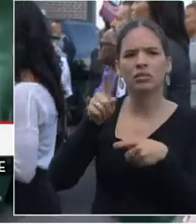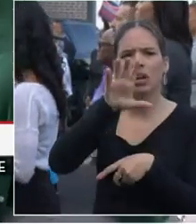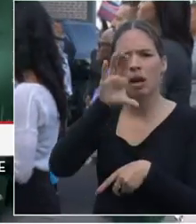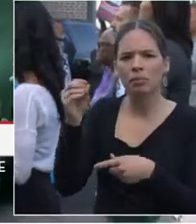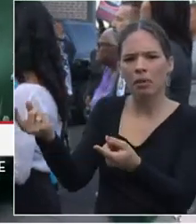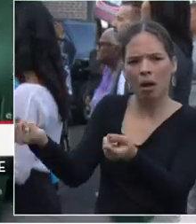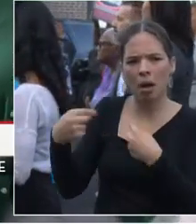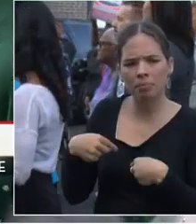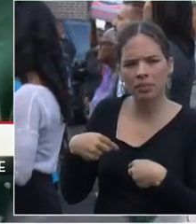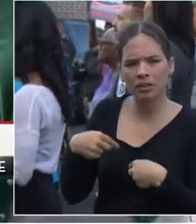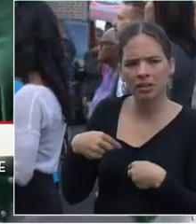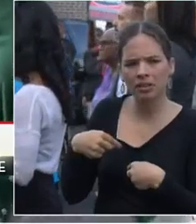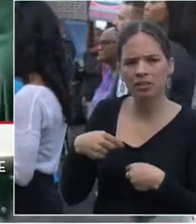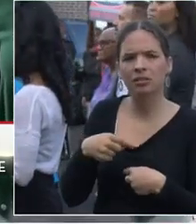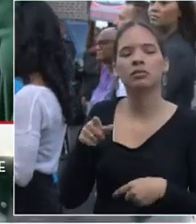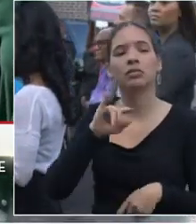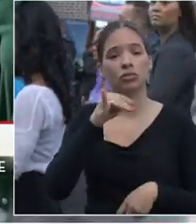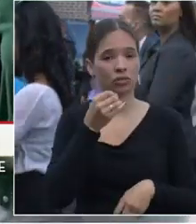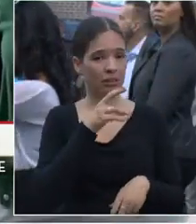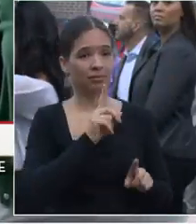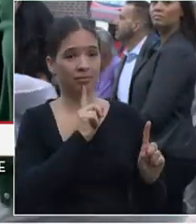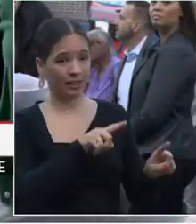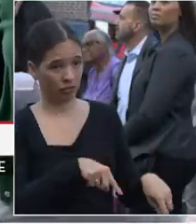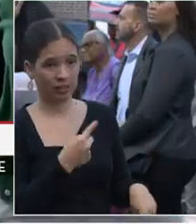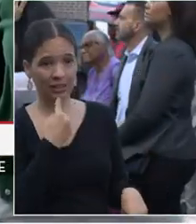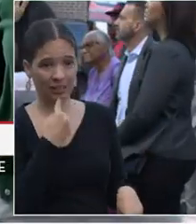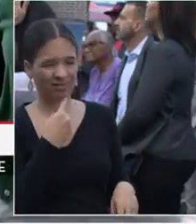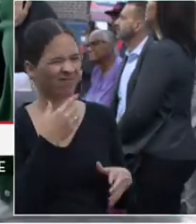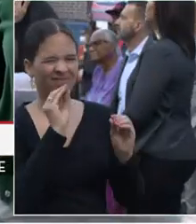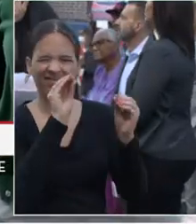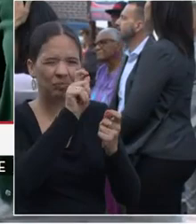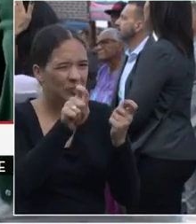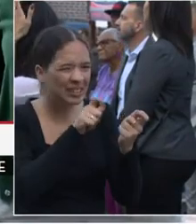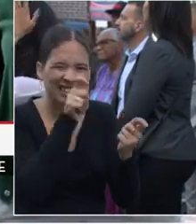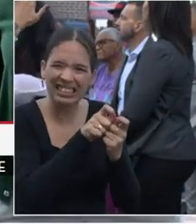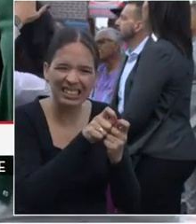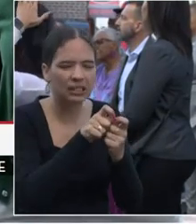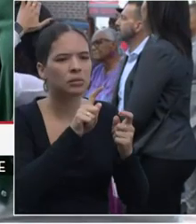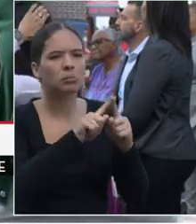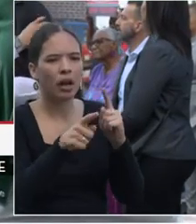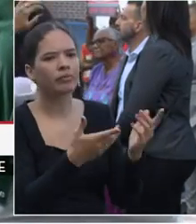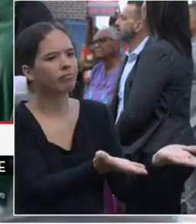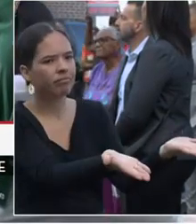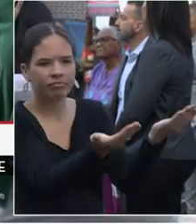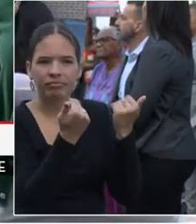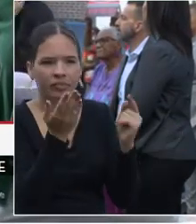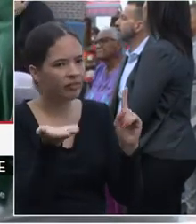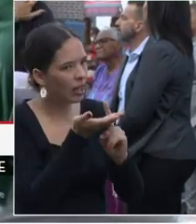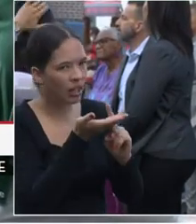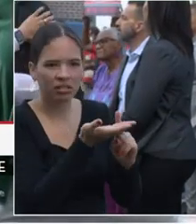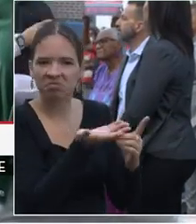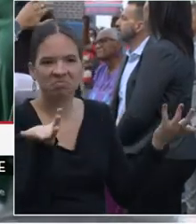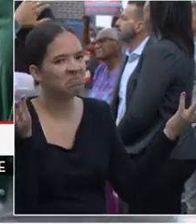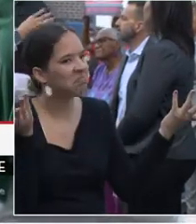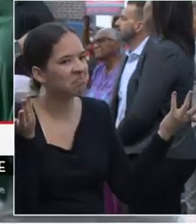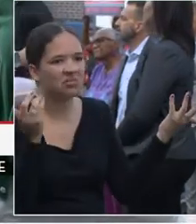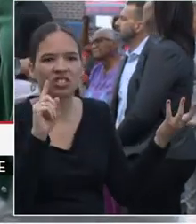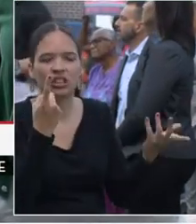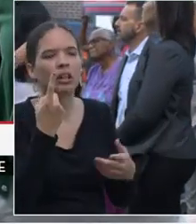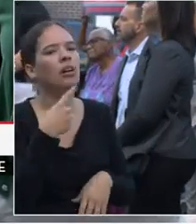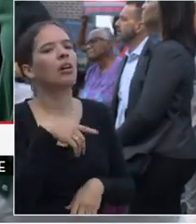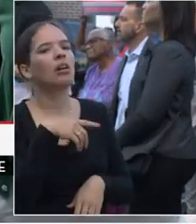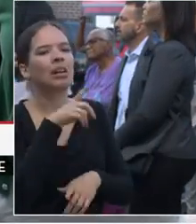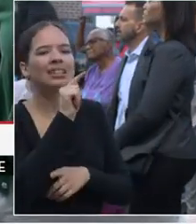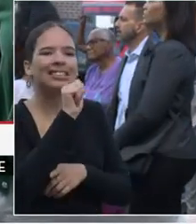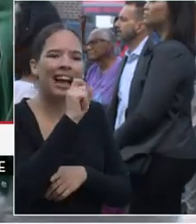So there's no direct incentive to Lidl. We invested in the project as a whole. Like I mentioned, the tax increment financing and the